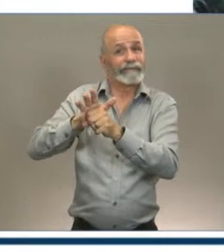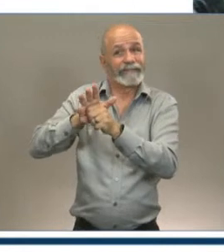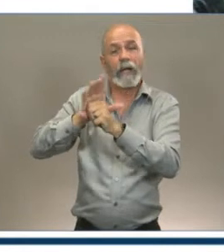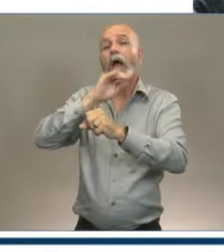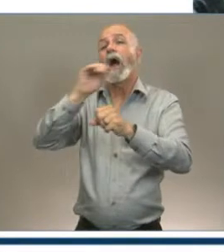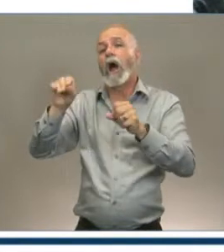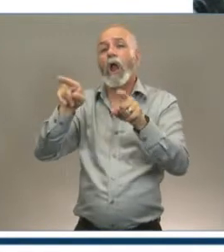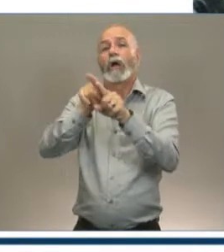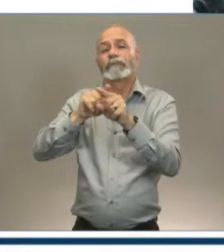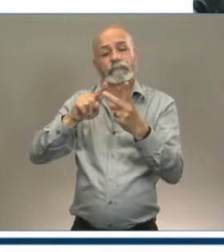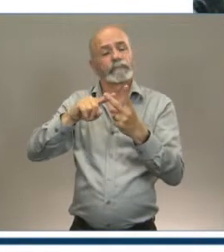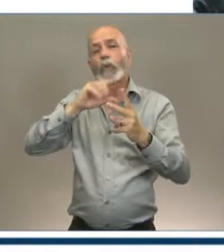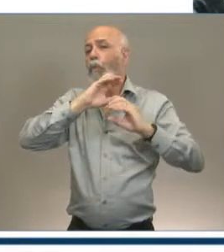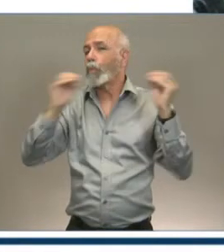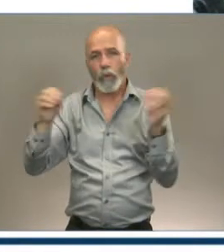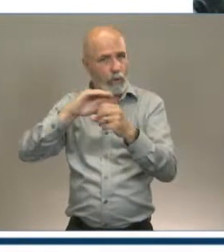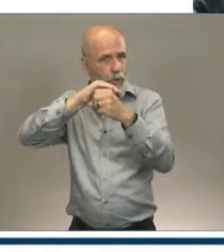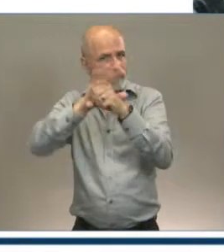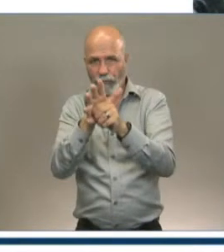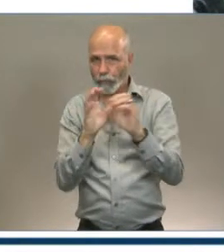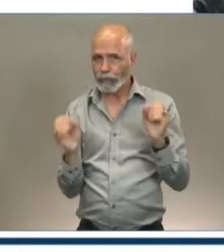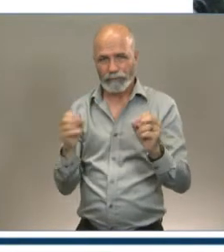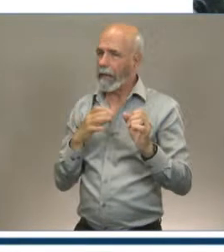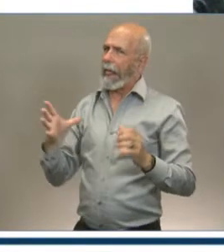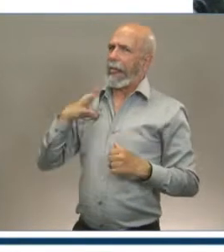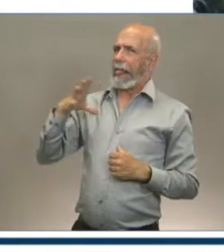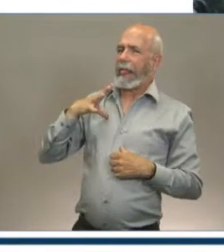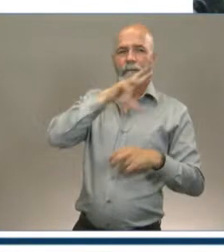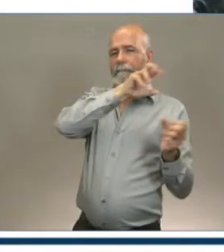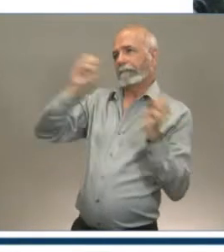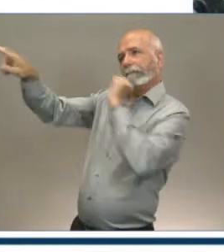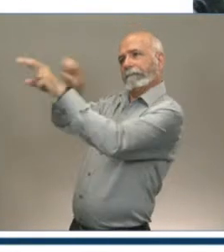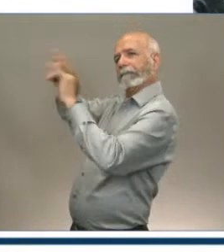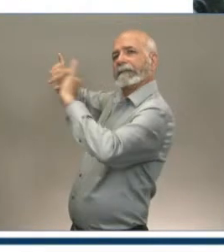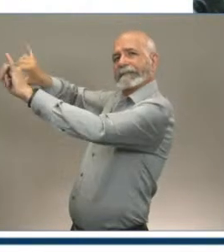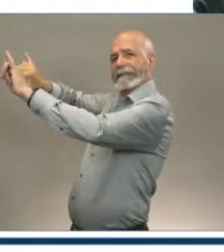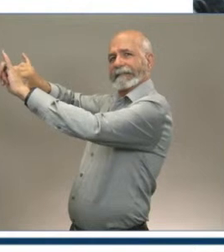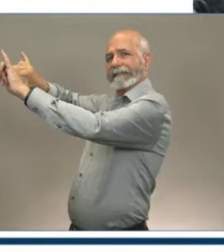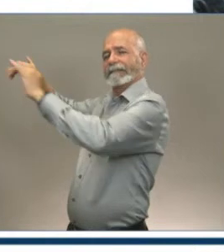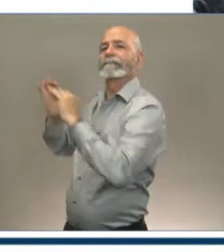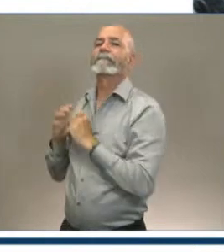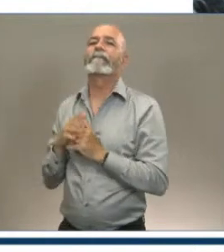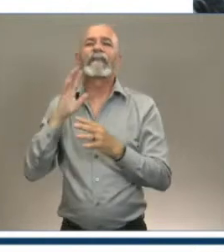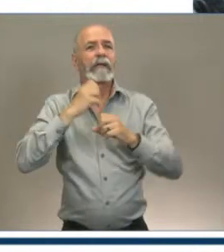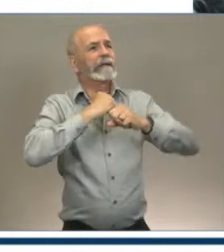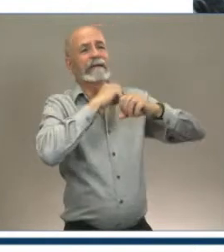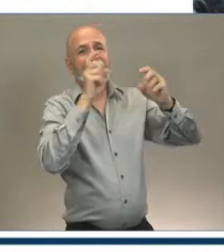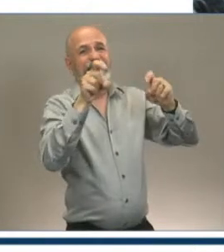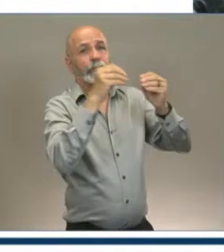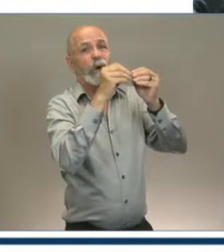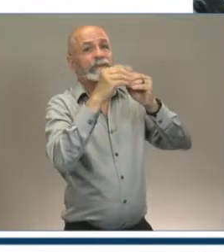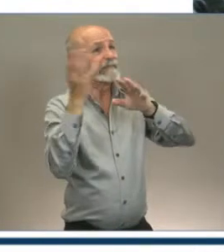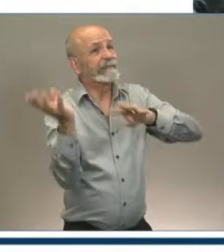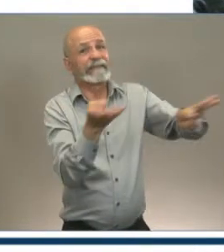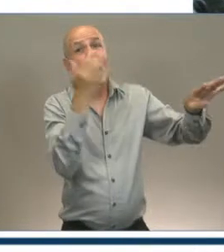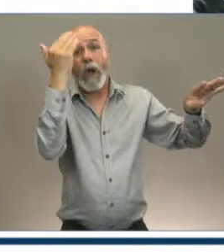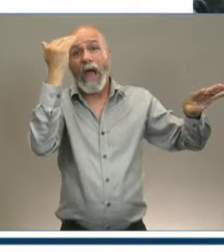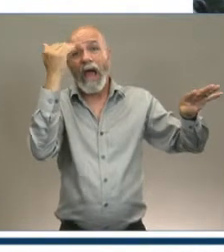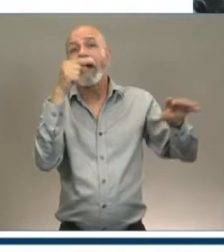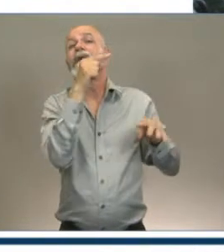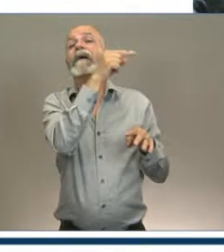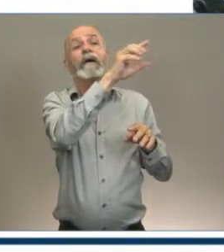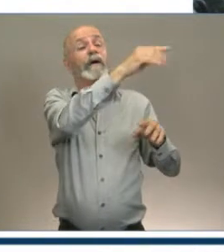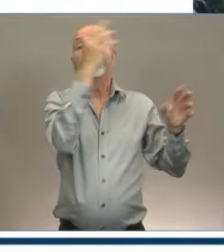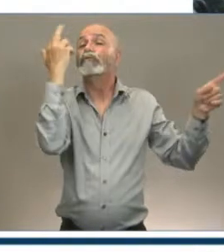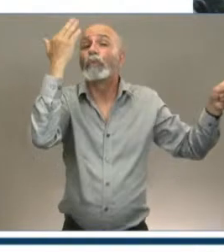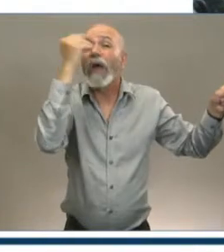This is really so that we can continue to have some capacity to deal with what we know are going to be additional COVID patients in both acute care and